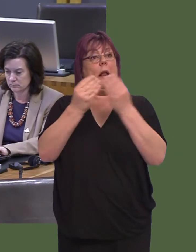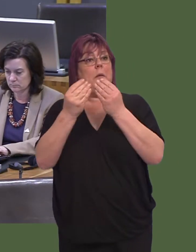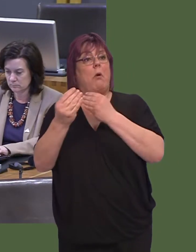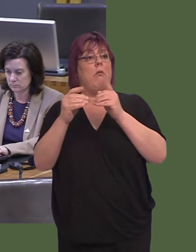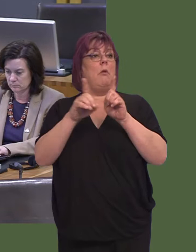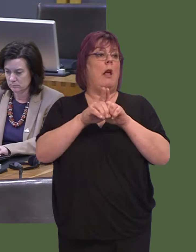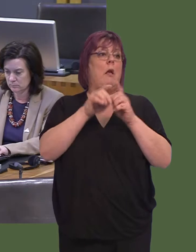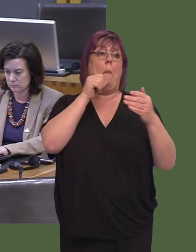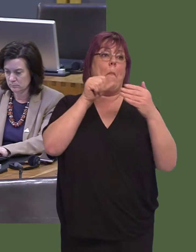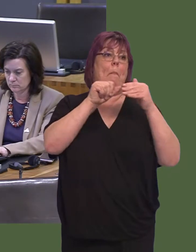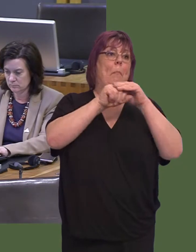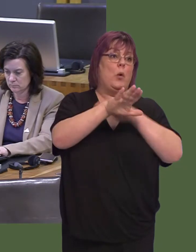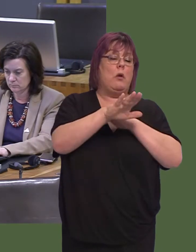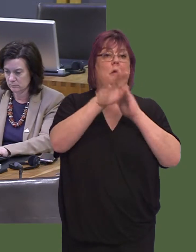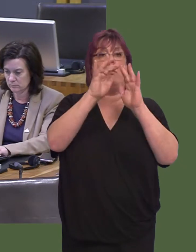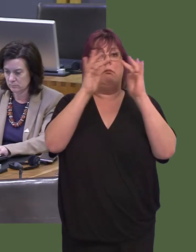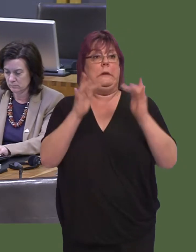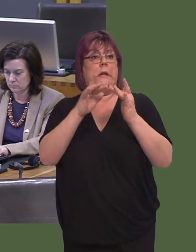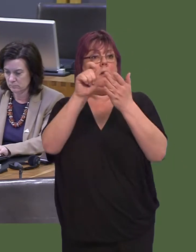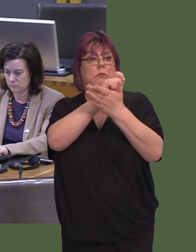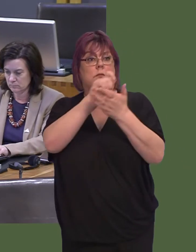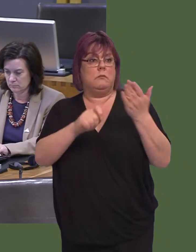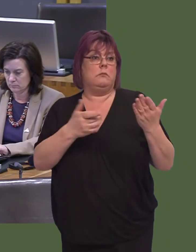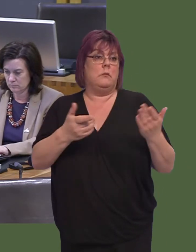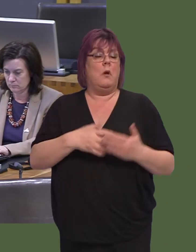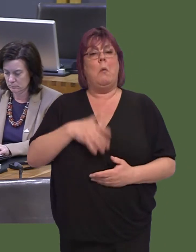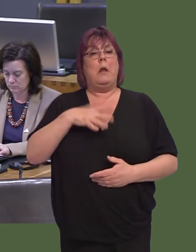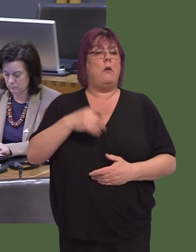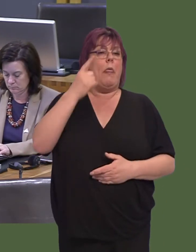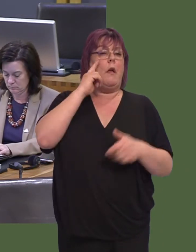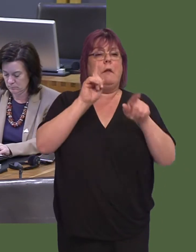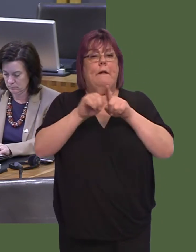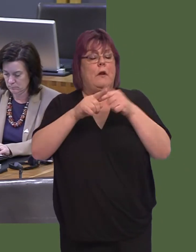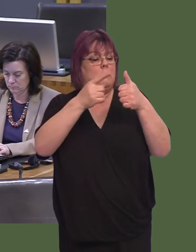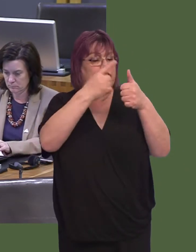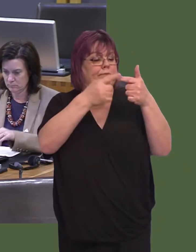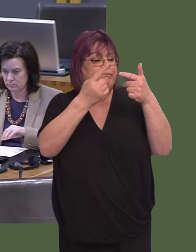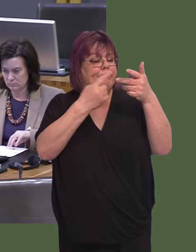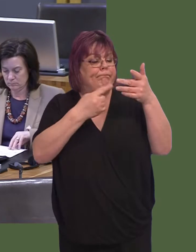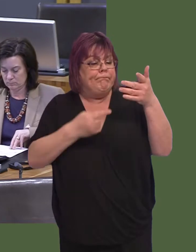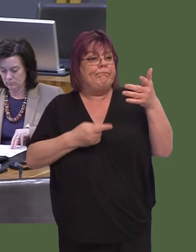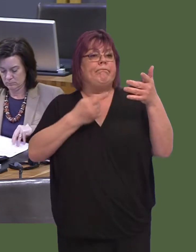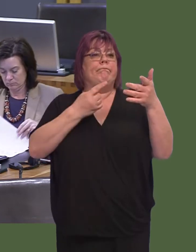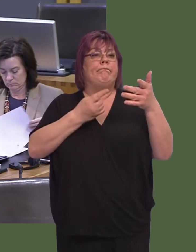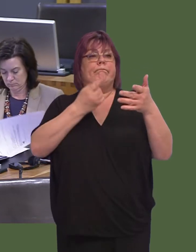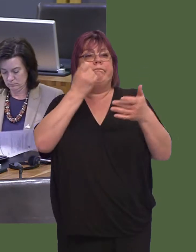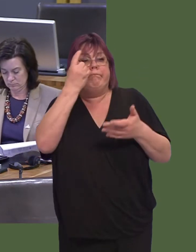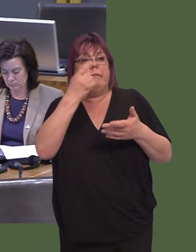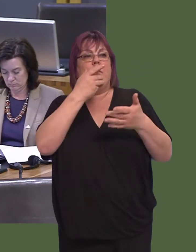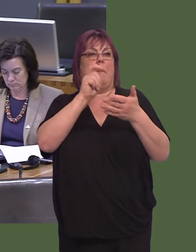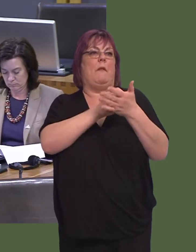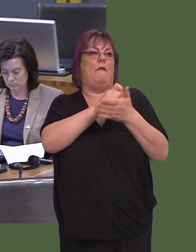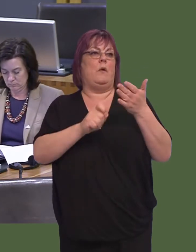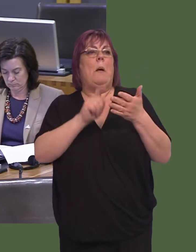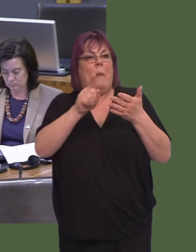postal voting. It's important, I think, that we look at as many means as possible of enabling people to vote as long as